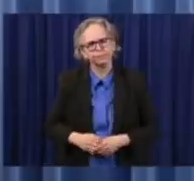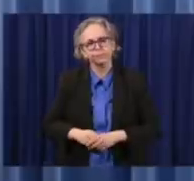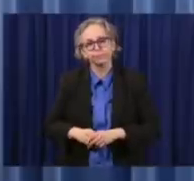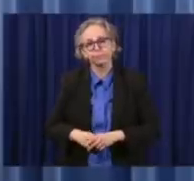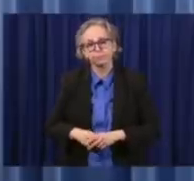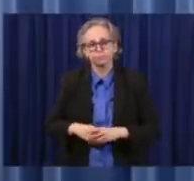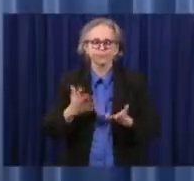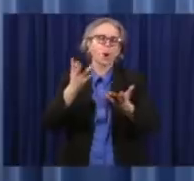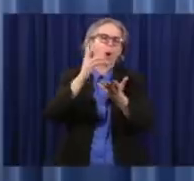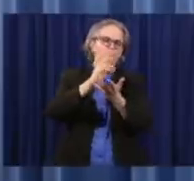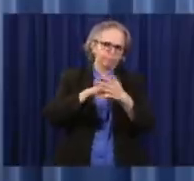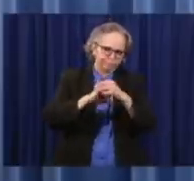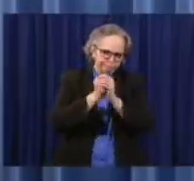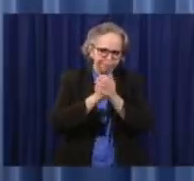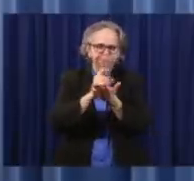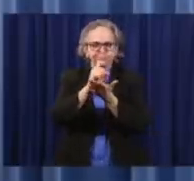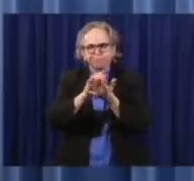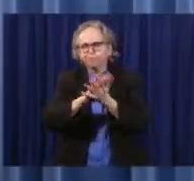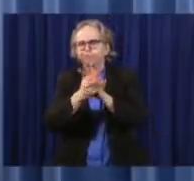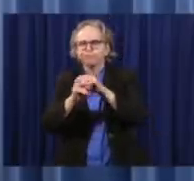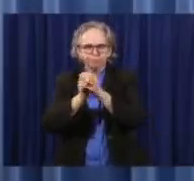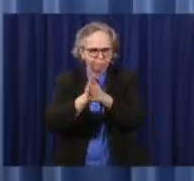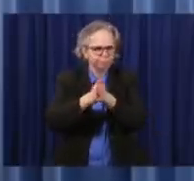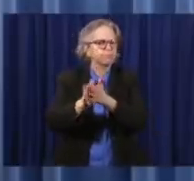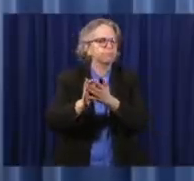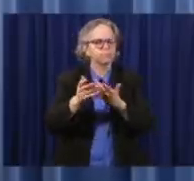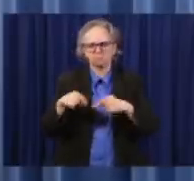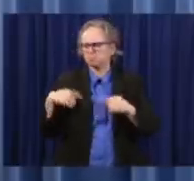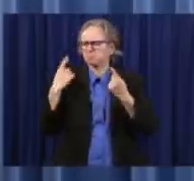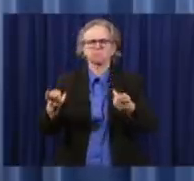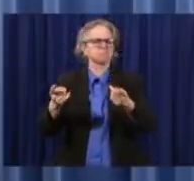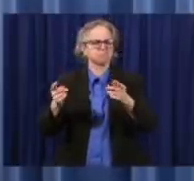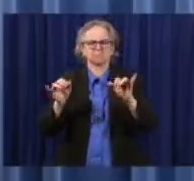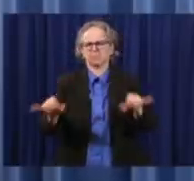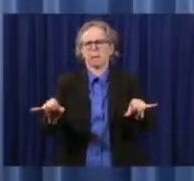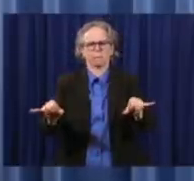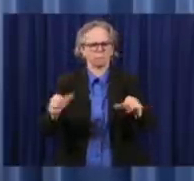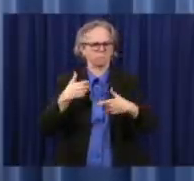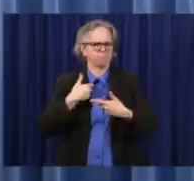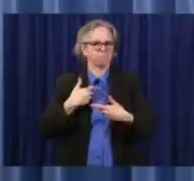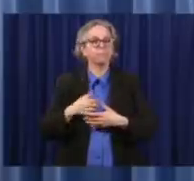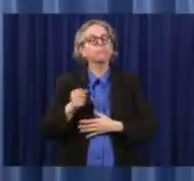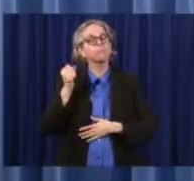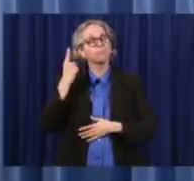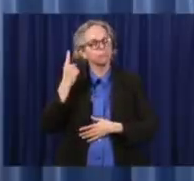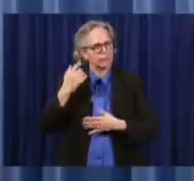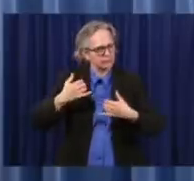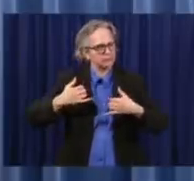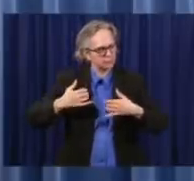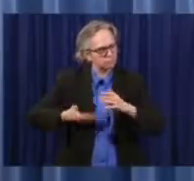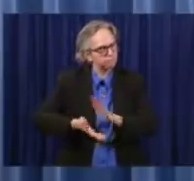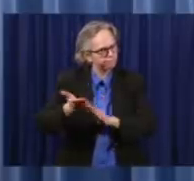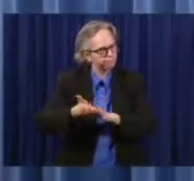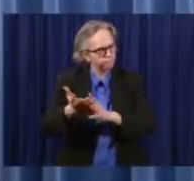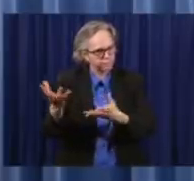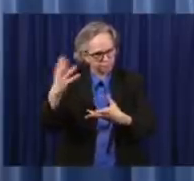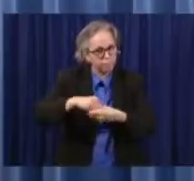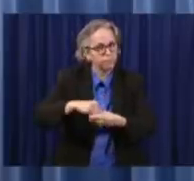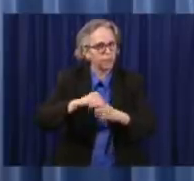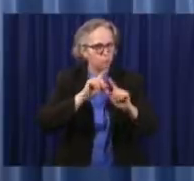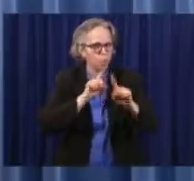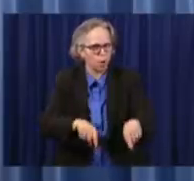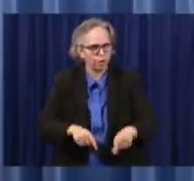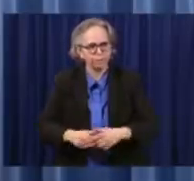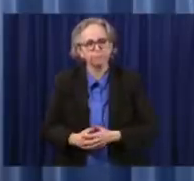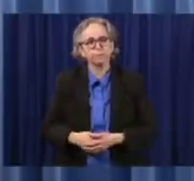Sanitation, the things that we all have been talking about, those things still very, very much apply. Every